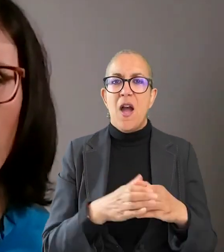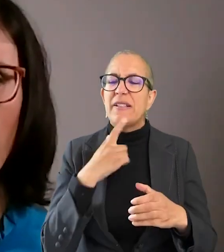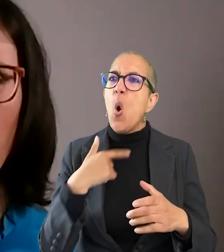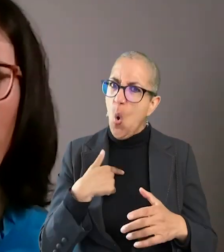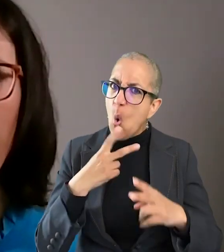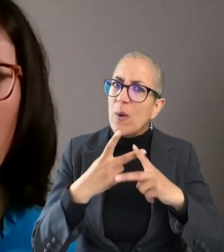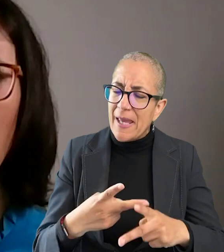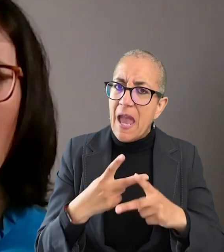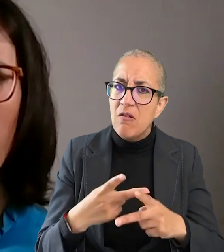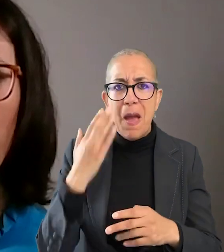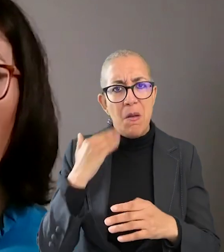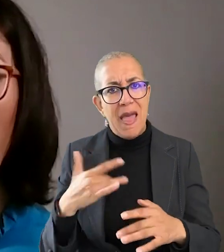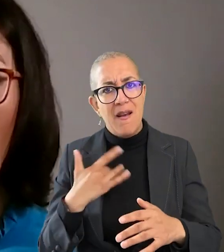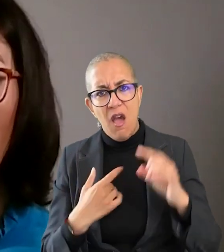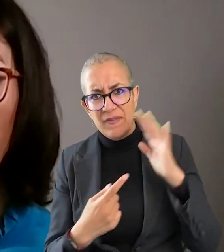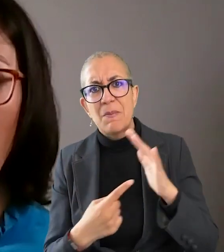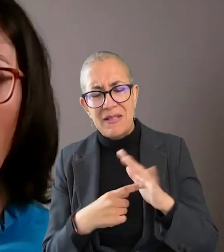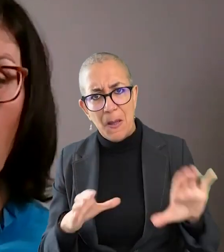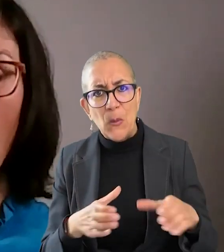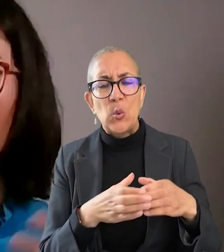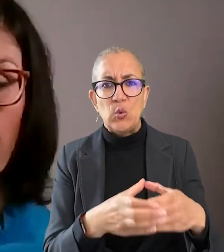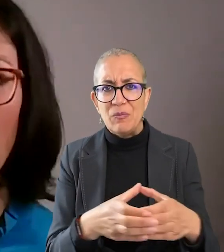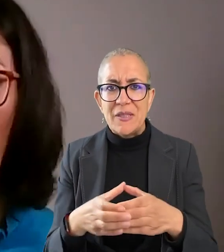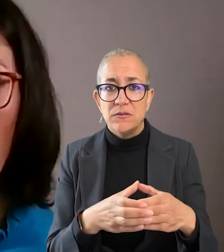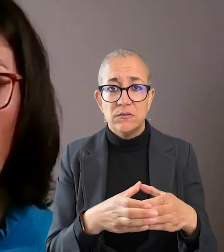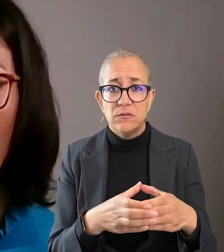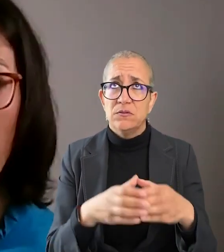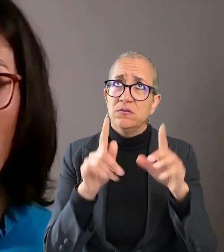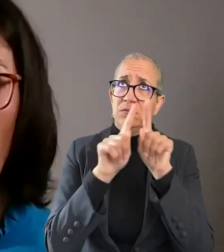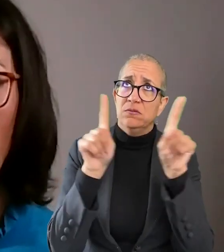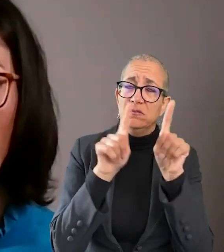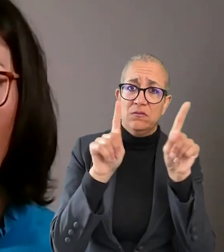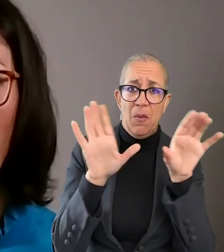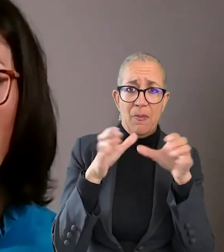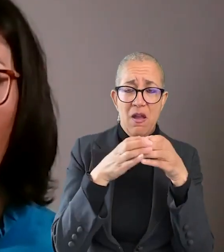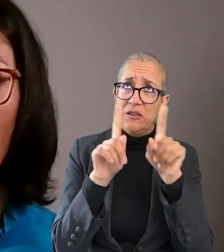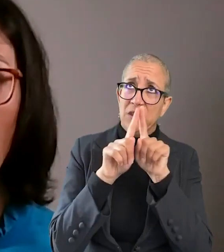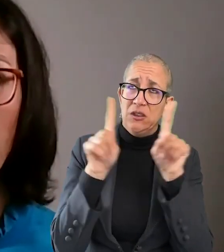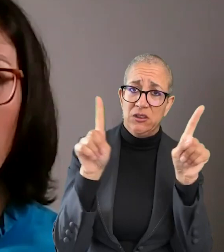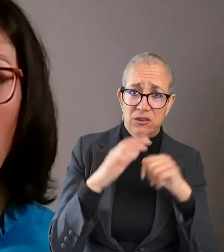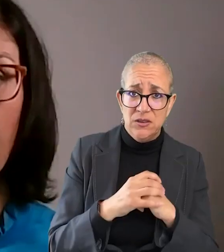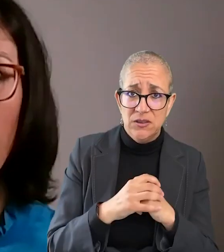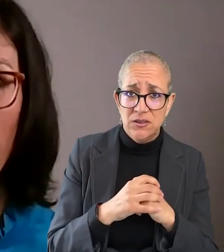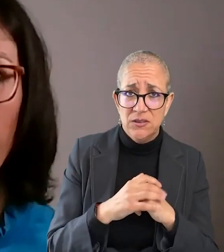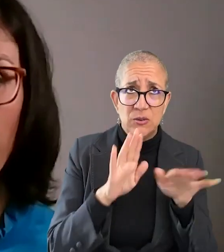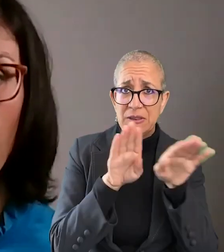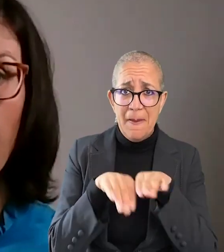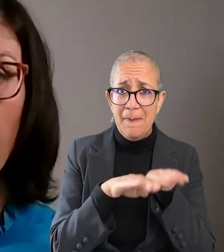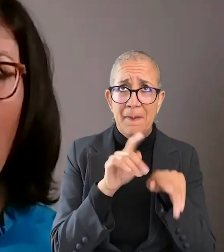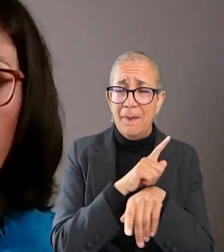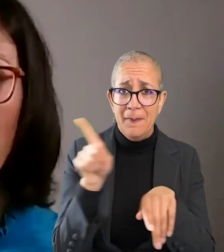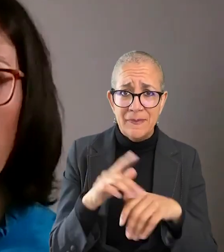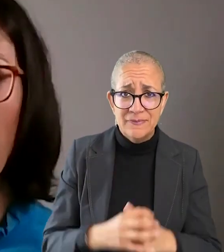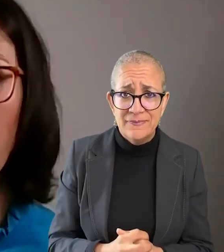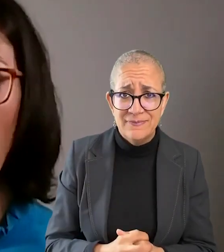Lives Matter movement, and yet, you know, we have upper echelons of the party, you're absolutely right, are all the same? You know,